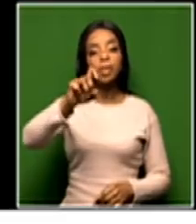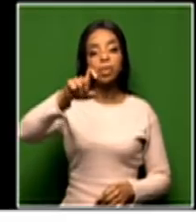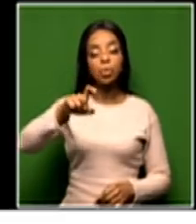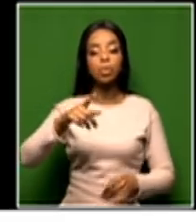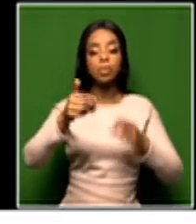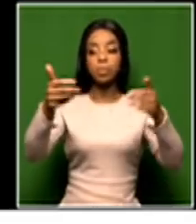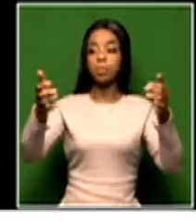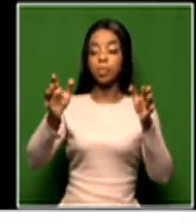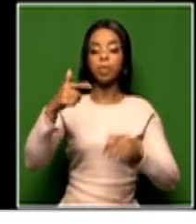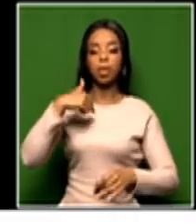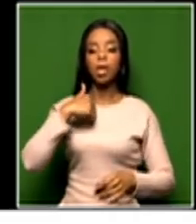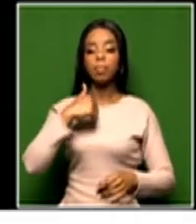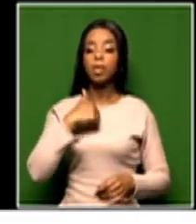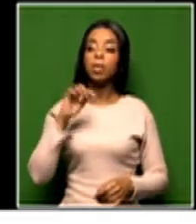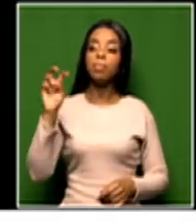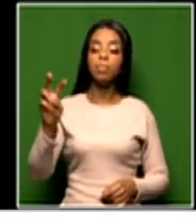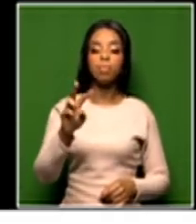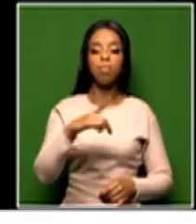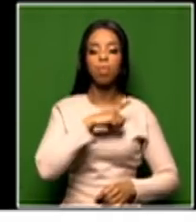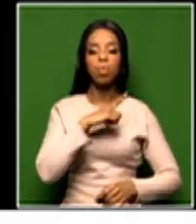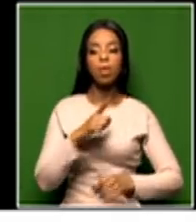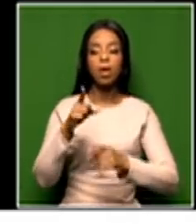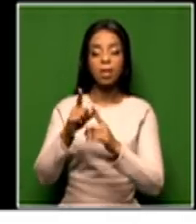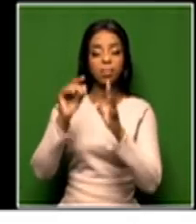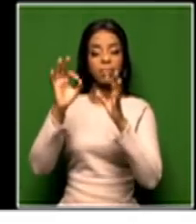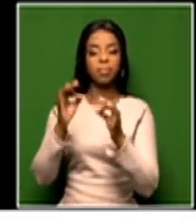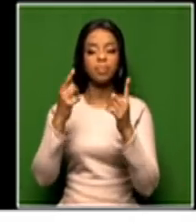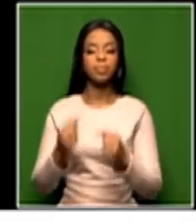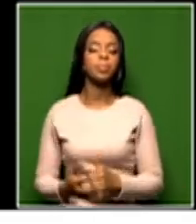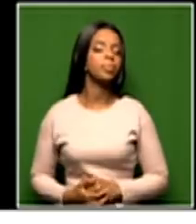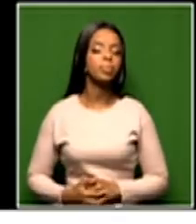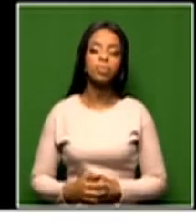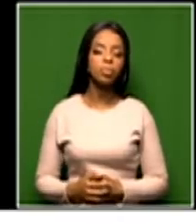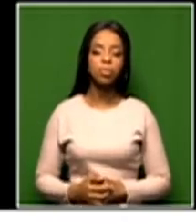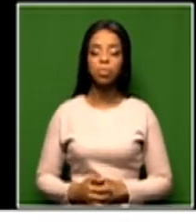personally opened because it had no padlock, it was not locked, and the list of